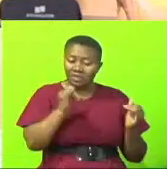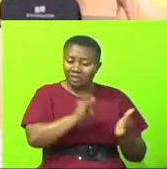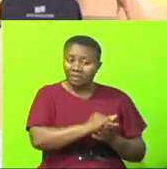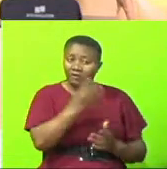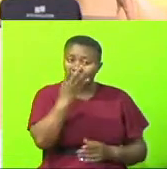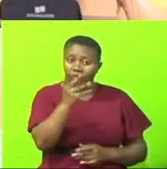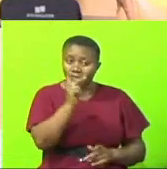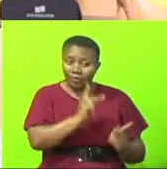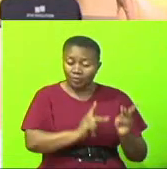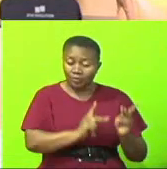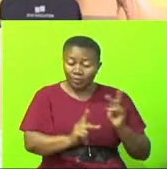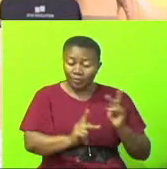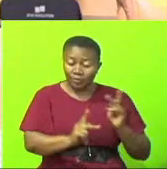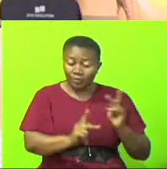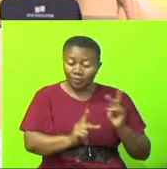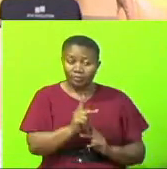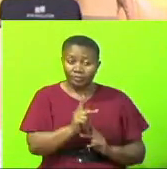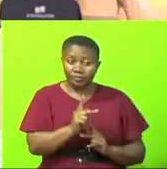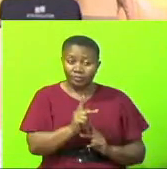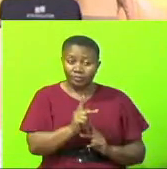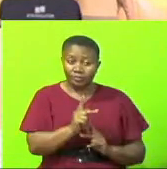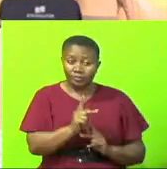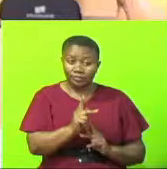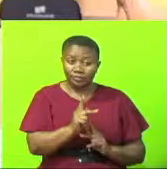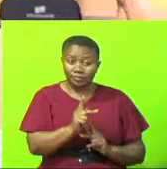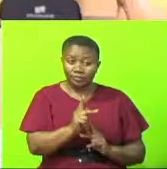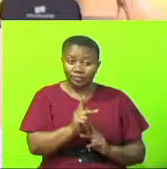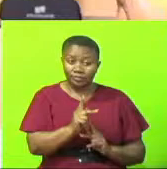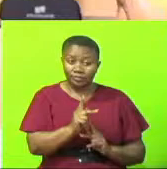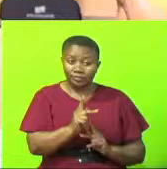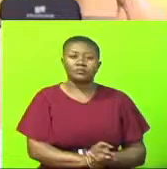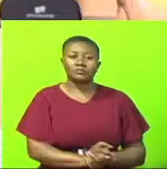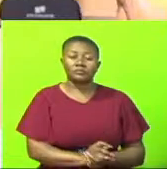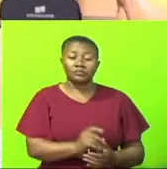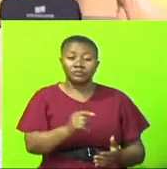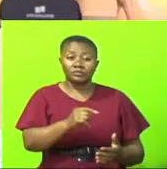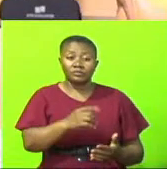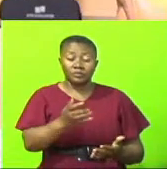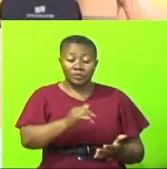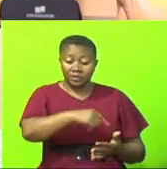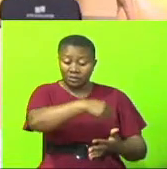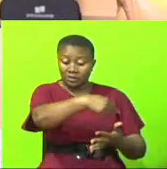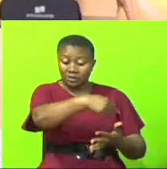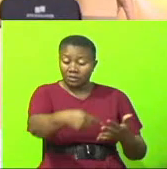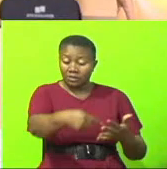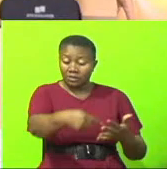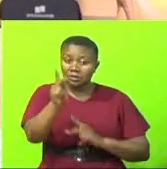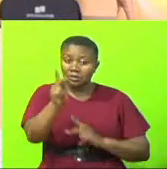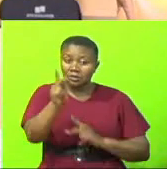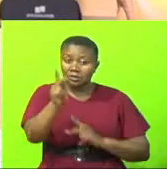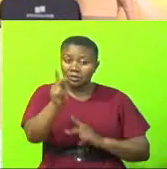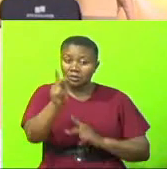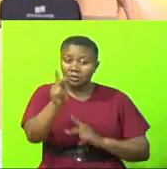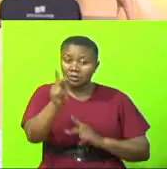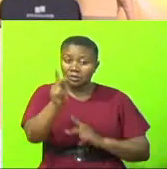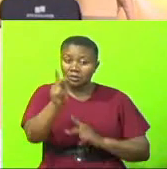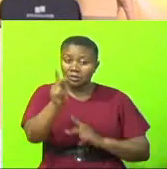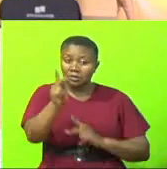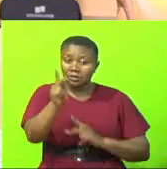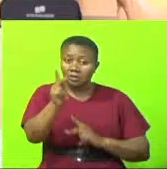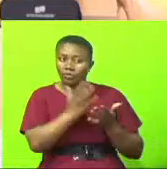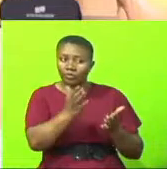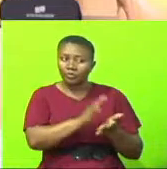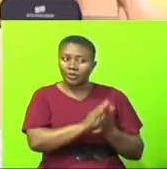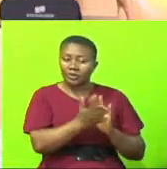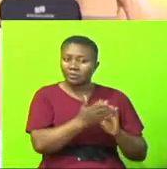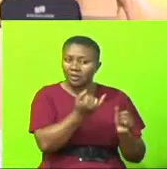within the public domain, Mr. Speaker, these persons have not denied that in the case of the second deputy